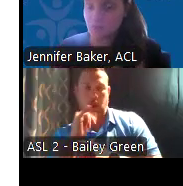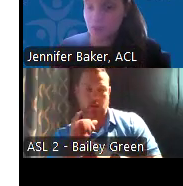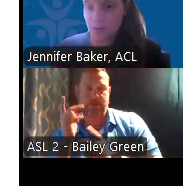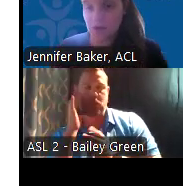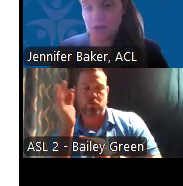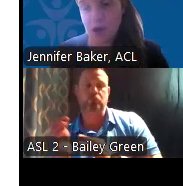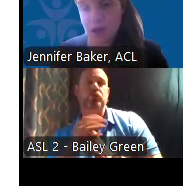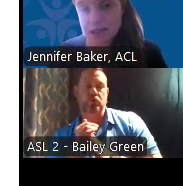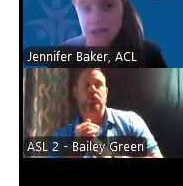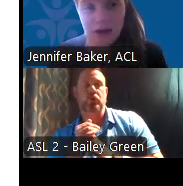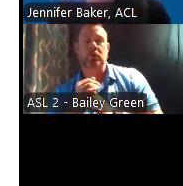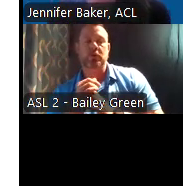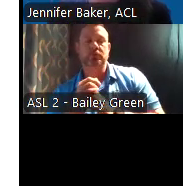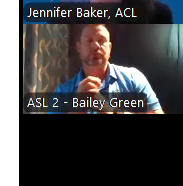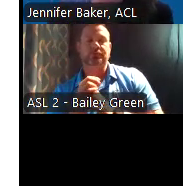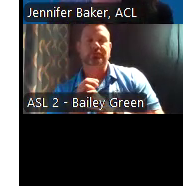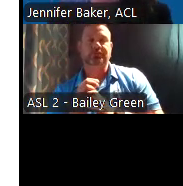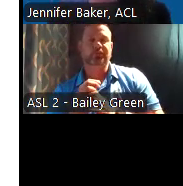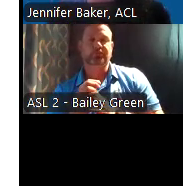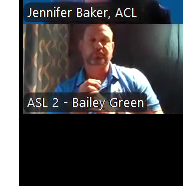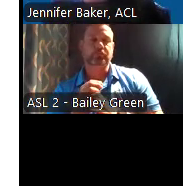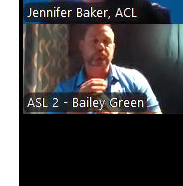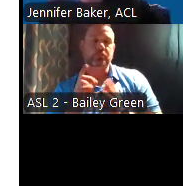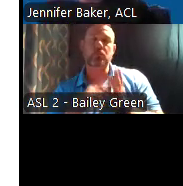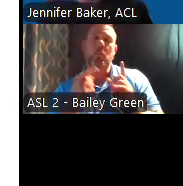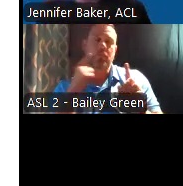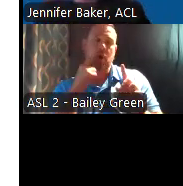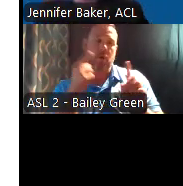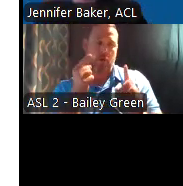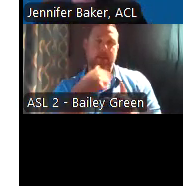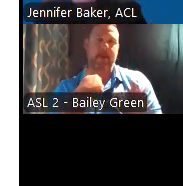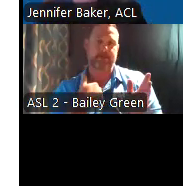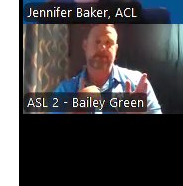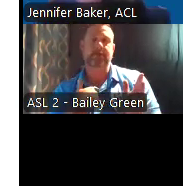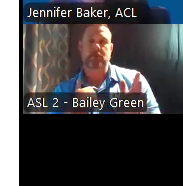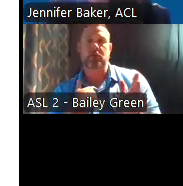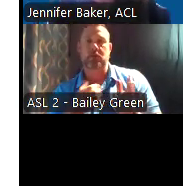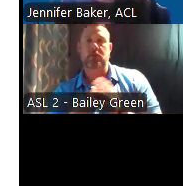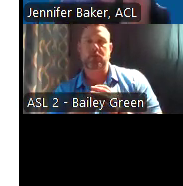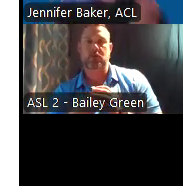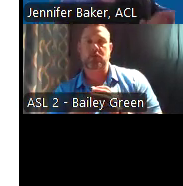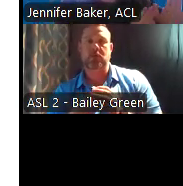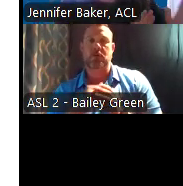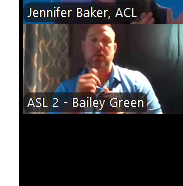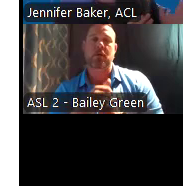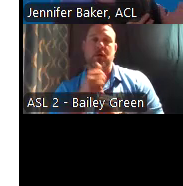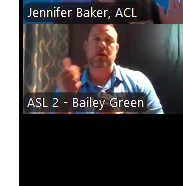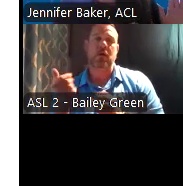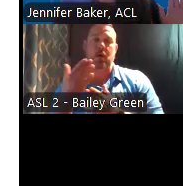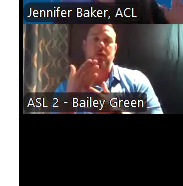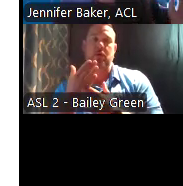future, and what priorities they have. And the other piece of